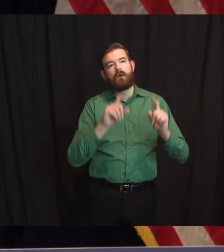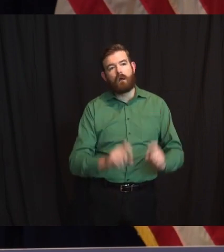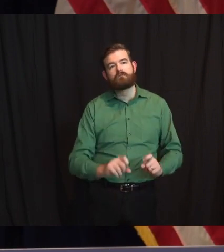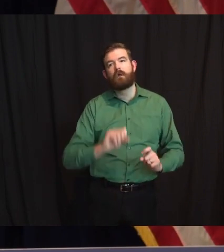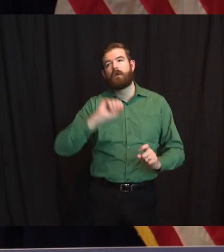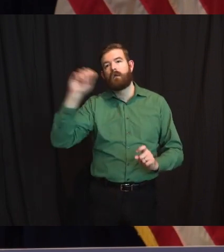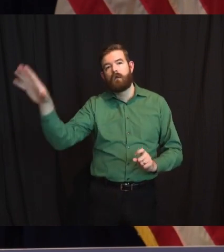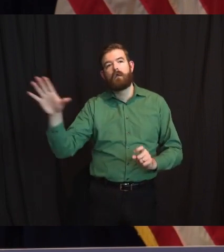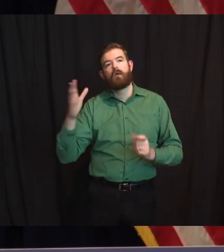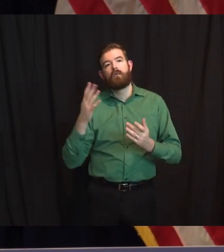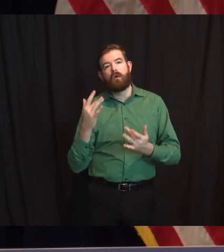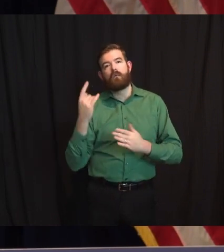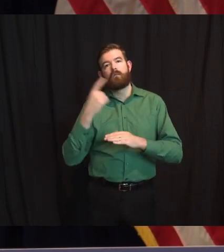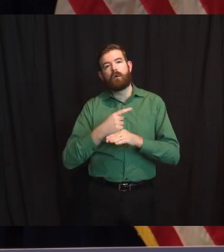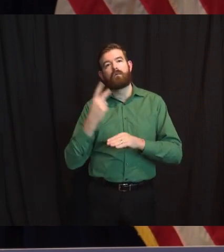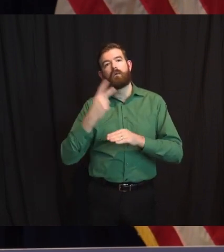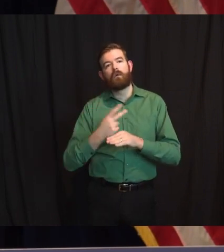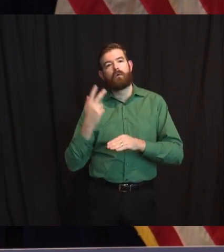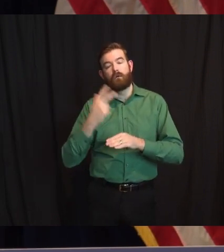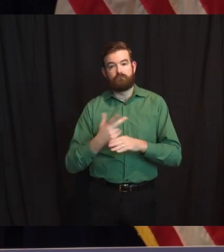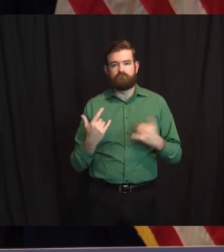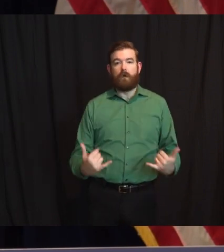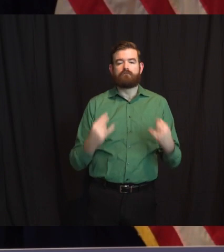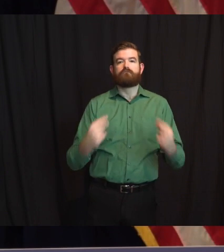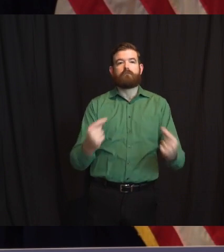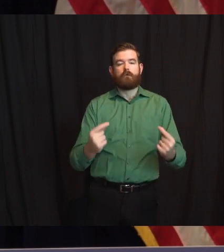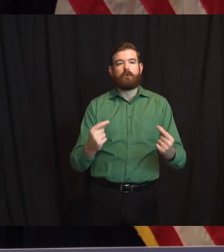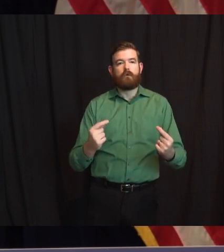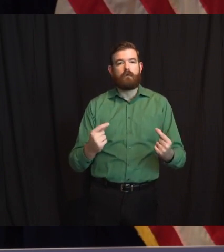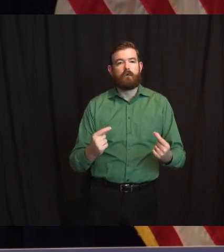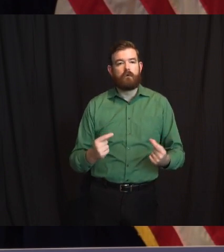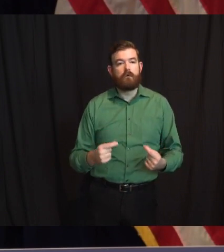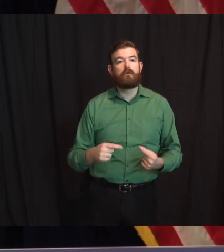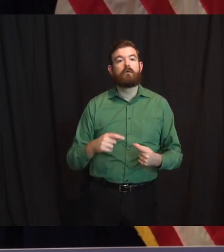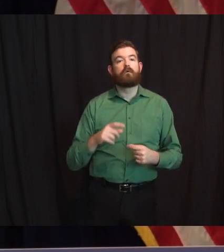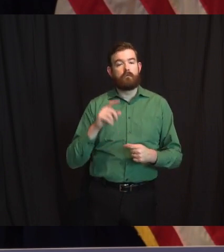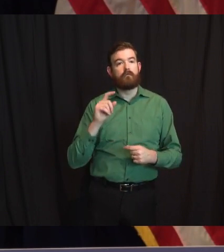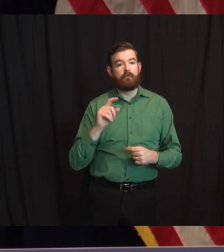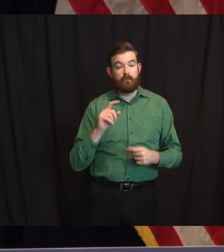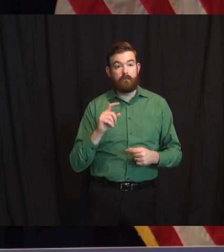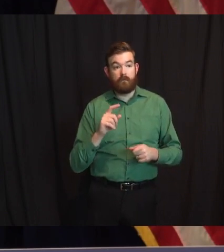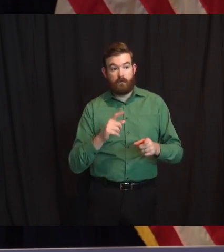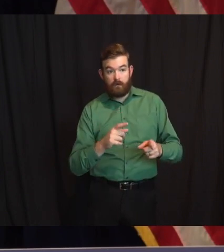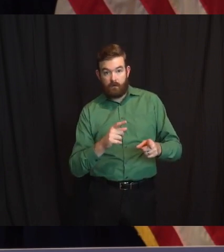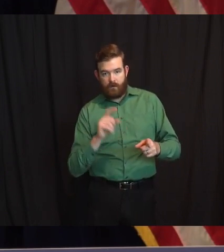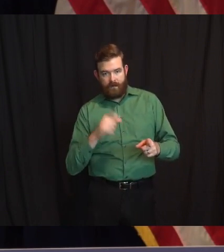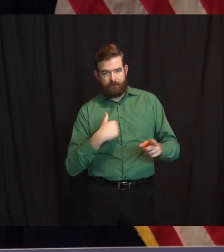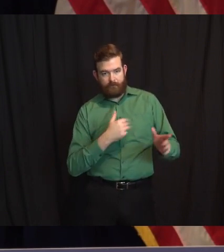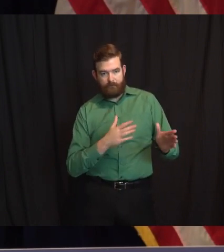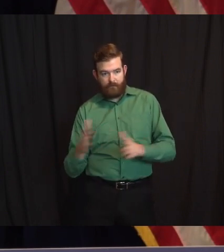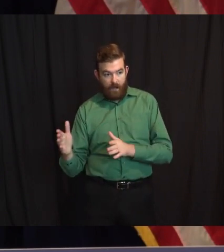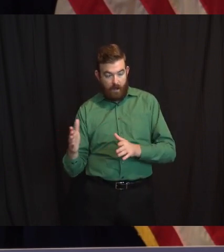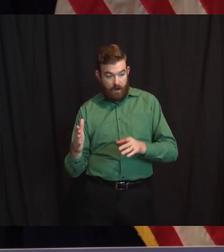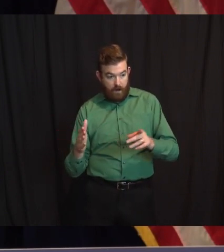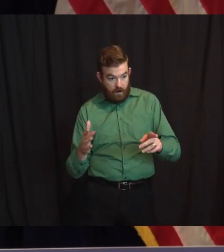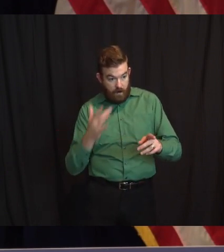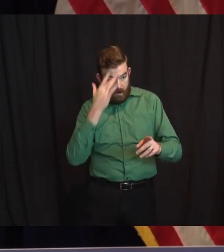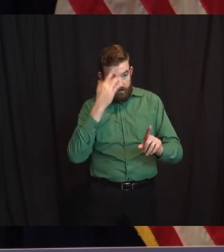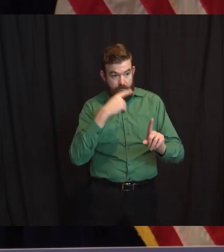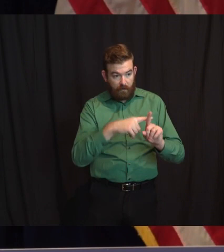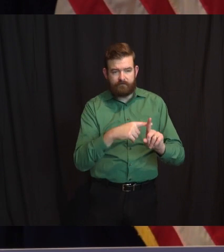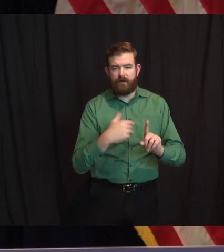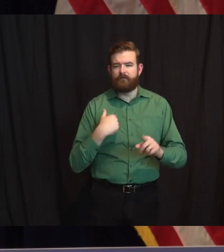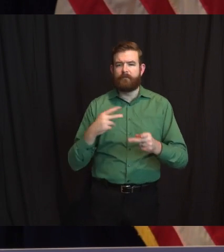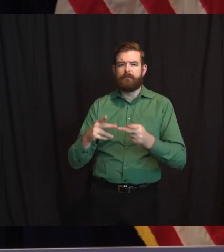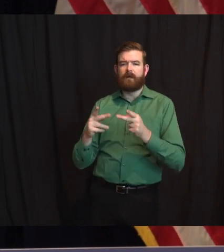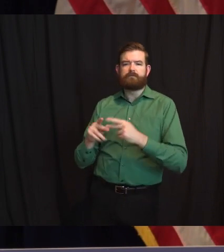got a plan to isolate you. So folks need to know that so that they can say, you know what, it's okay for us to get back and do the things that you're allowing us to